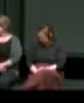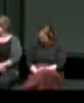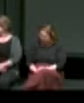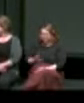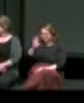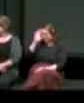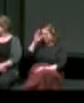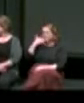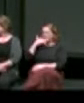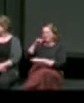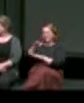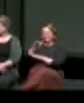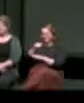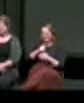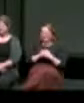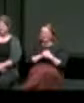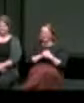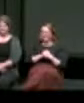Hello, good evening.